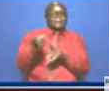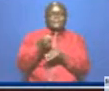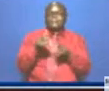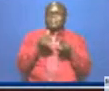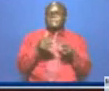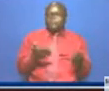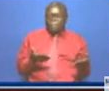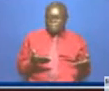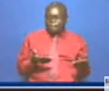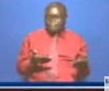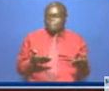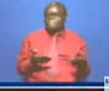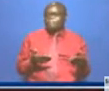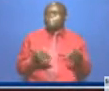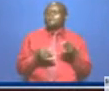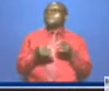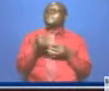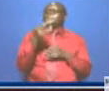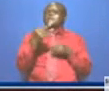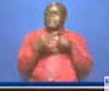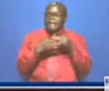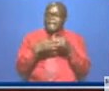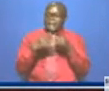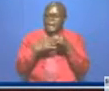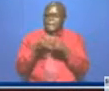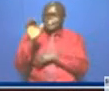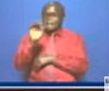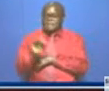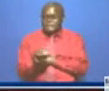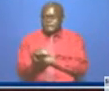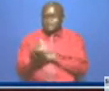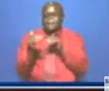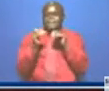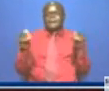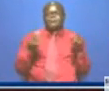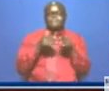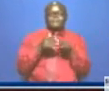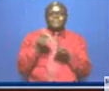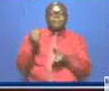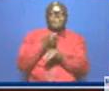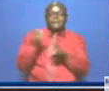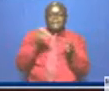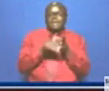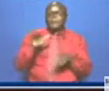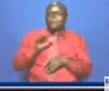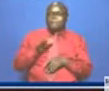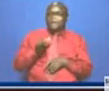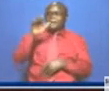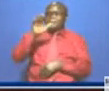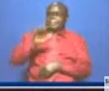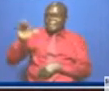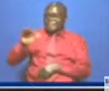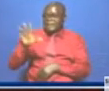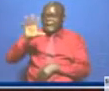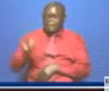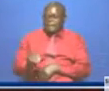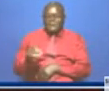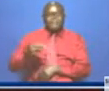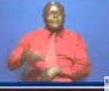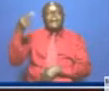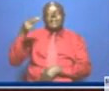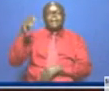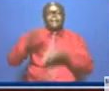However, with a prevalence of 39%, the level of sexual violence against women parliamentarians in Africa is considerably higher than